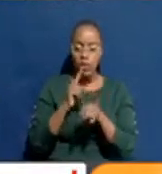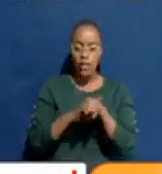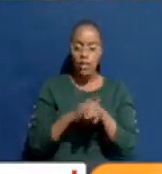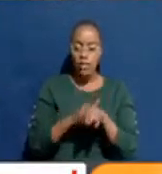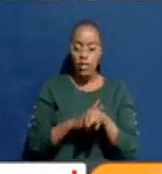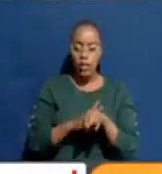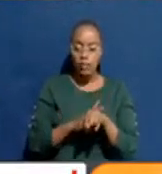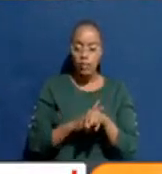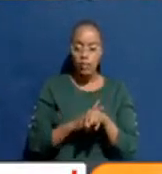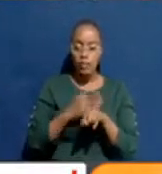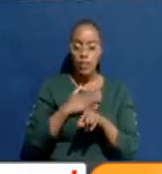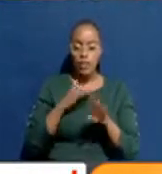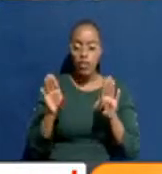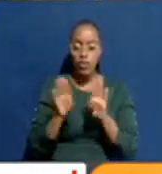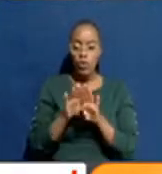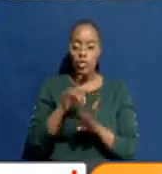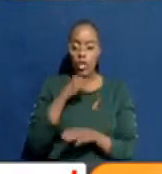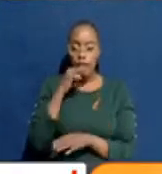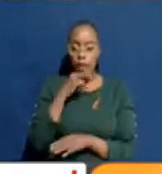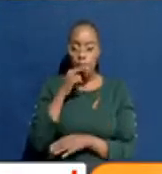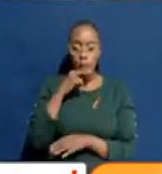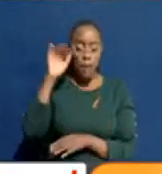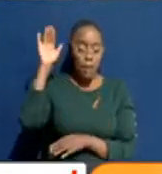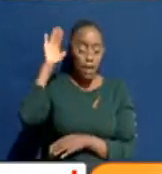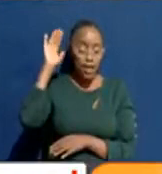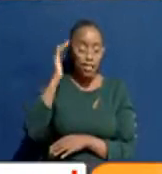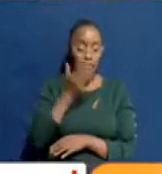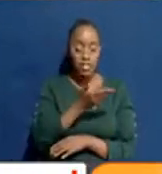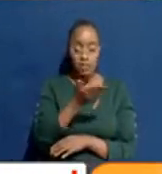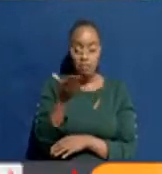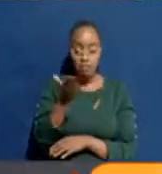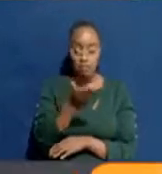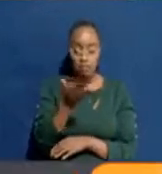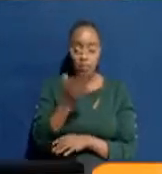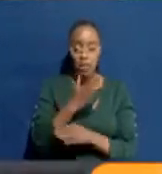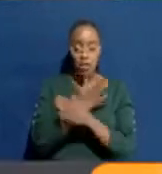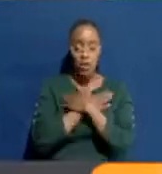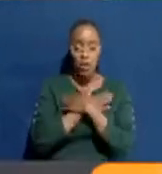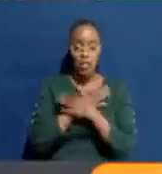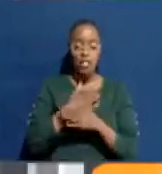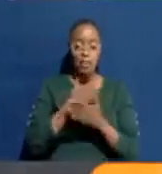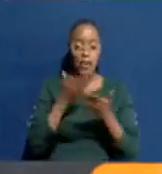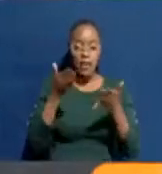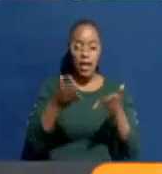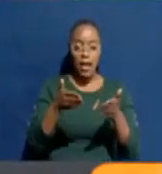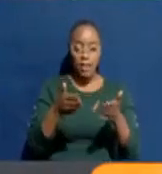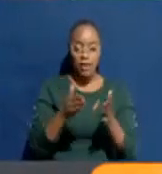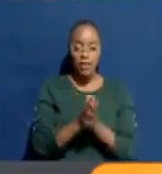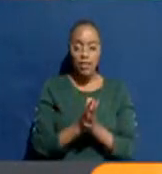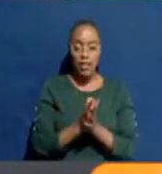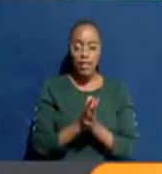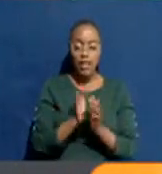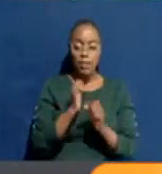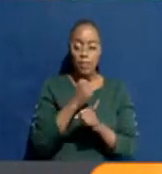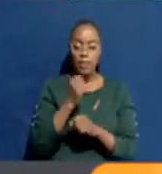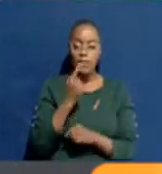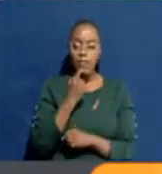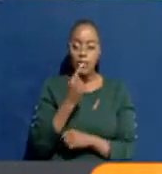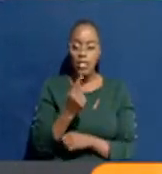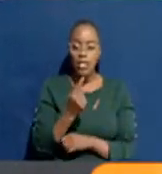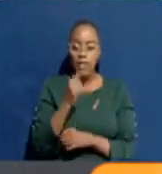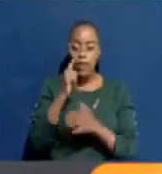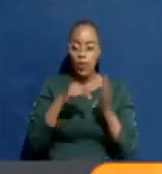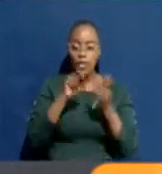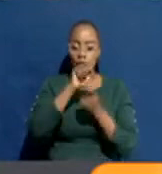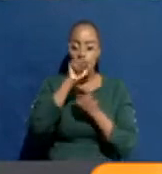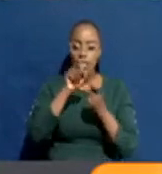for the closing remarks, I've been listening to my colleagues here. Mm-hmm. and I can't actually tell what